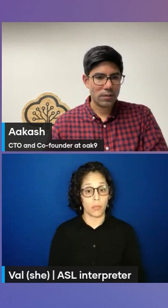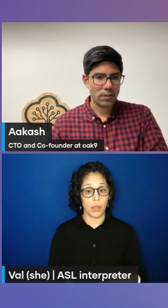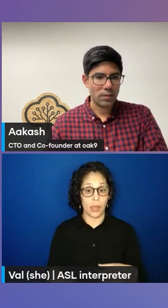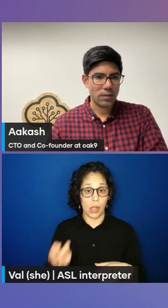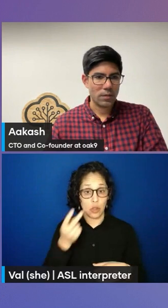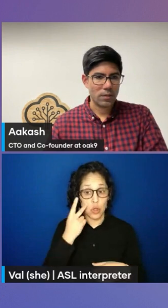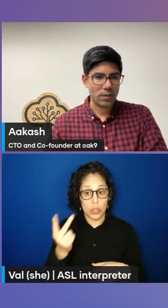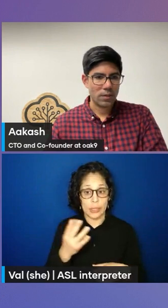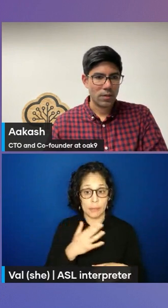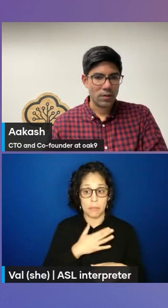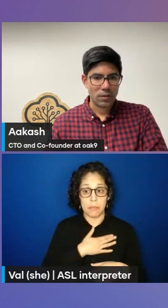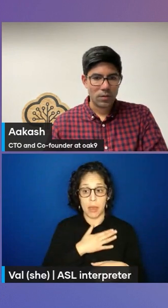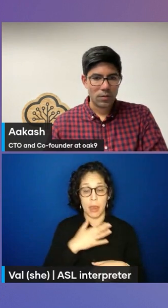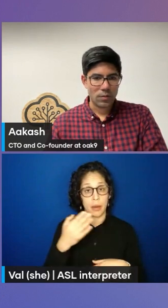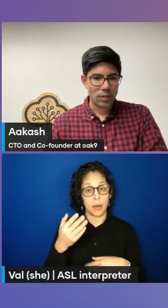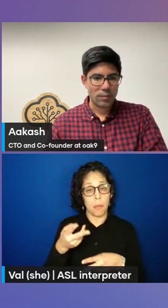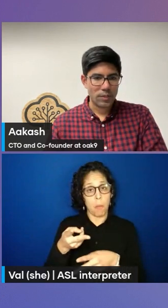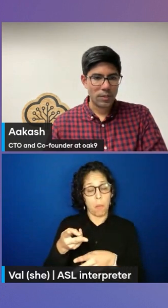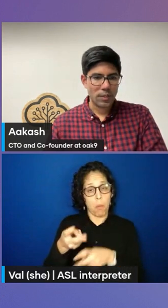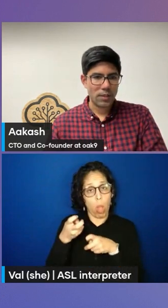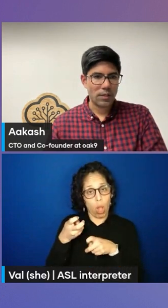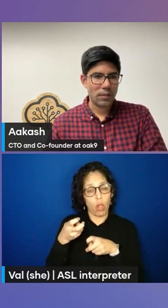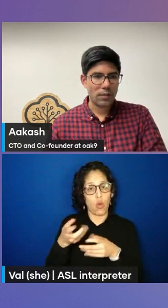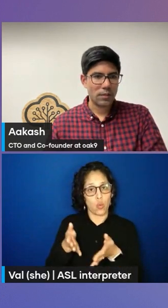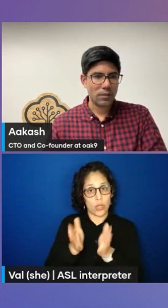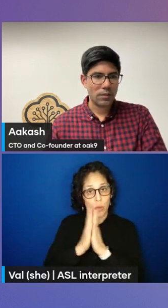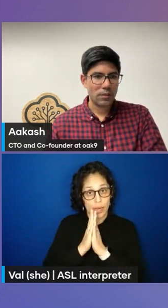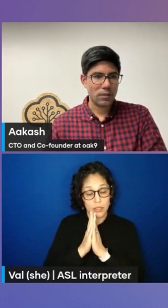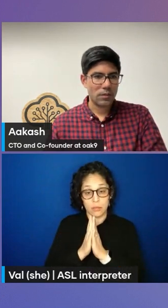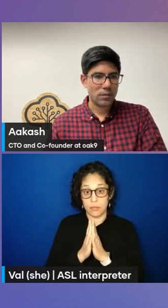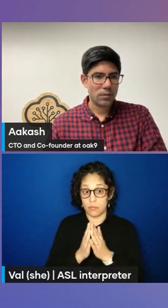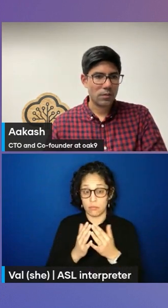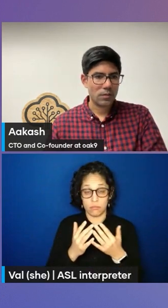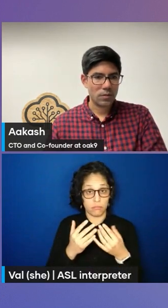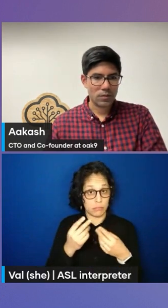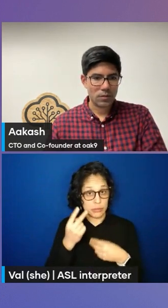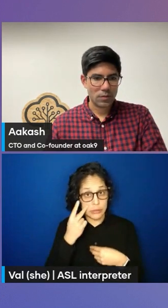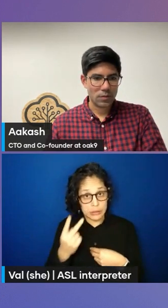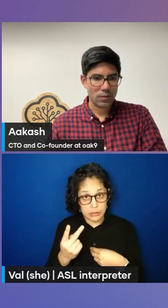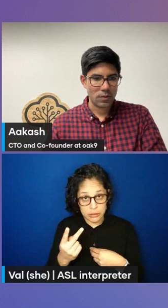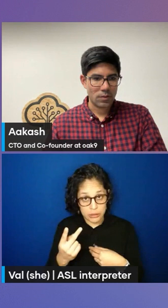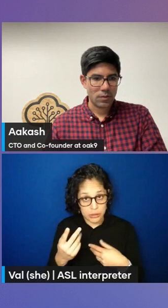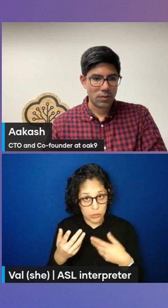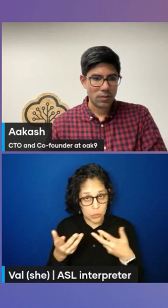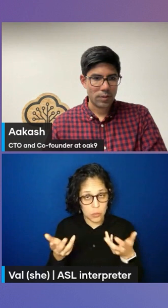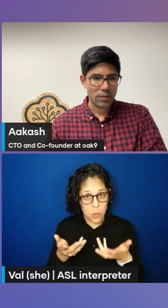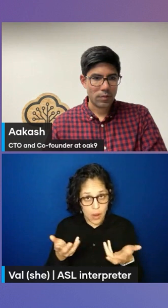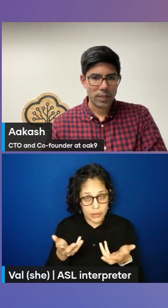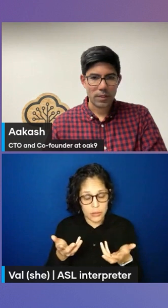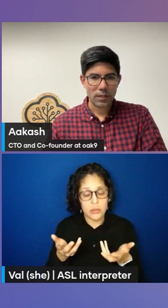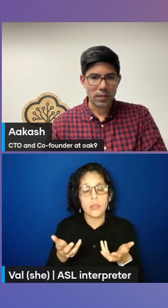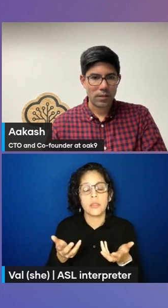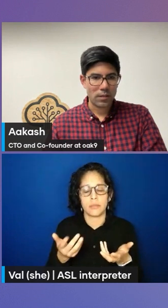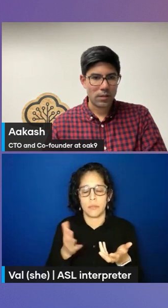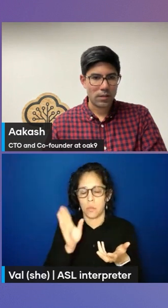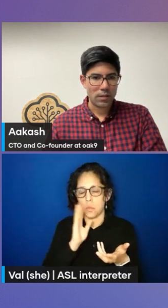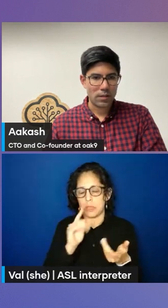request, what I'm seeing is, let me go